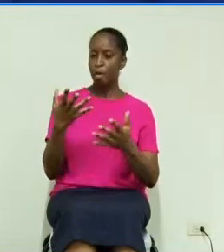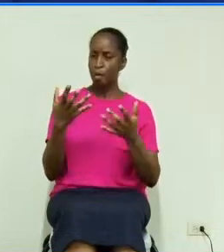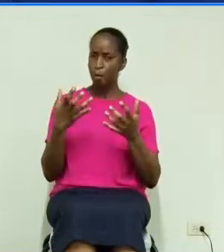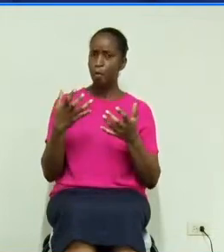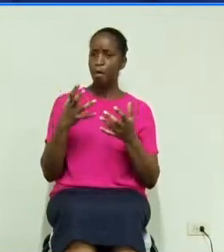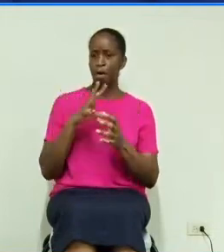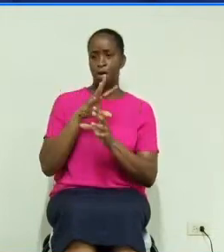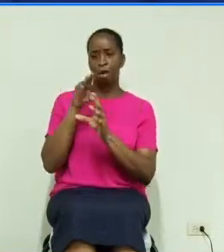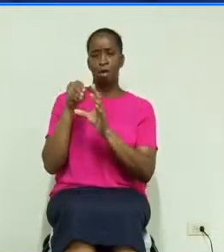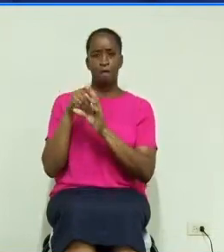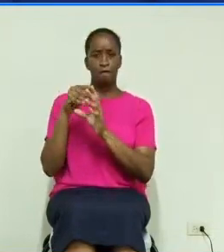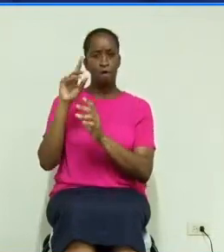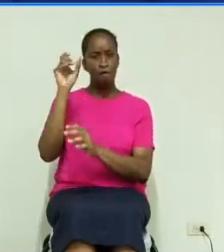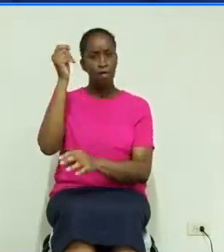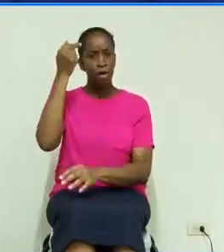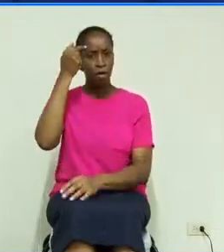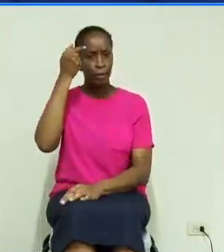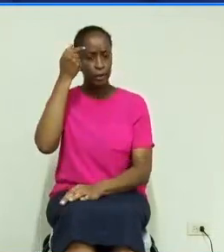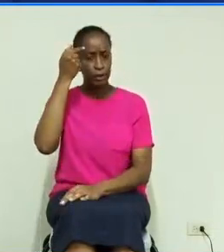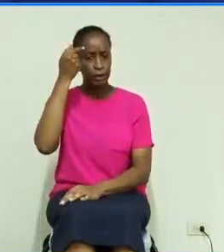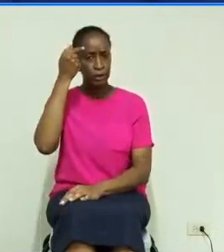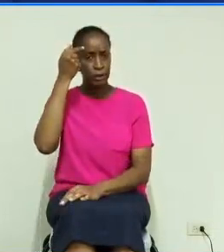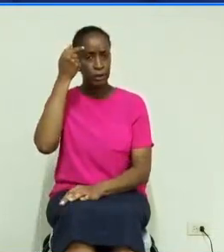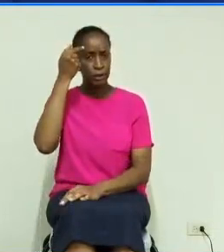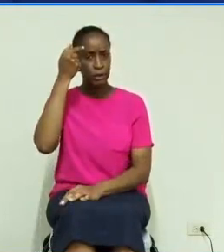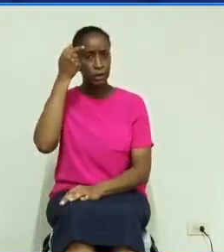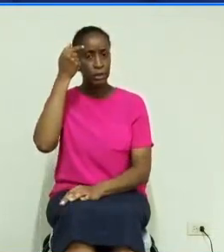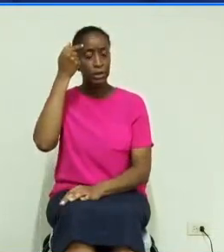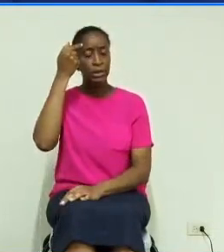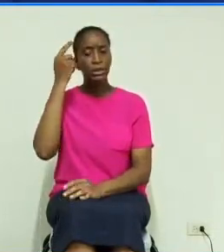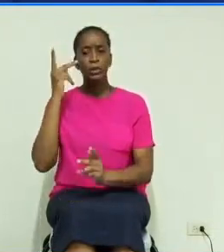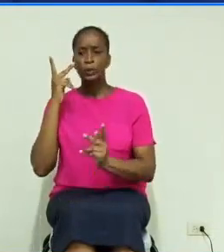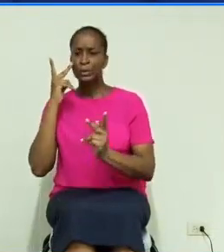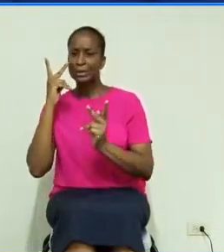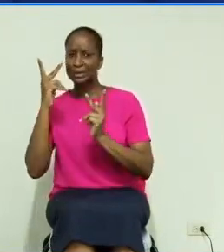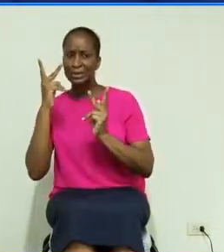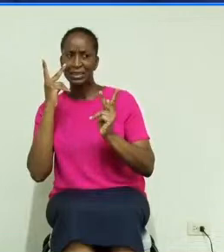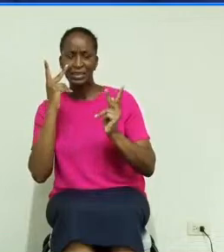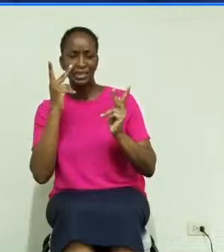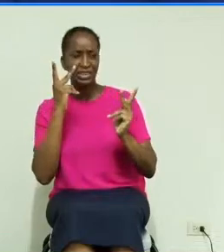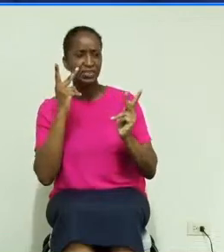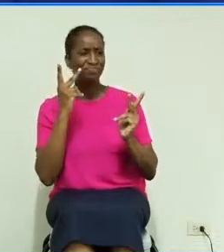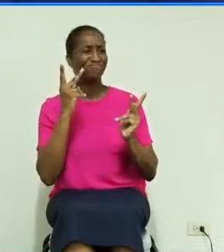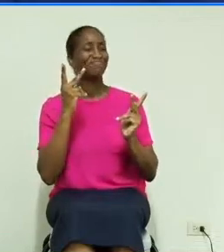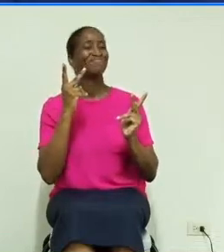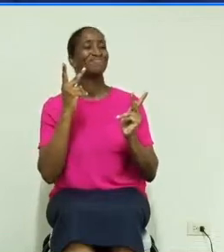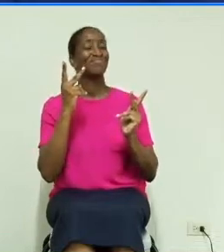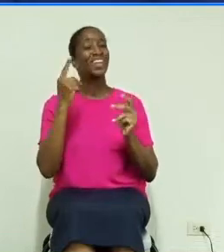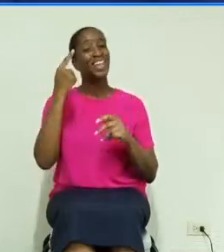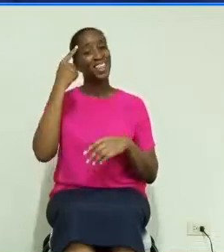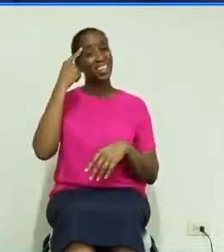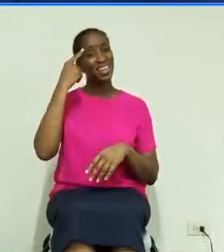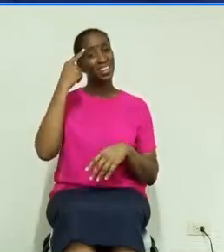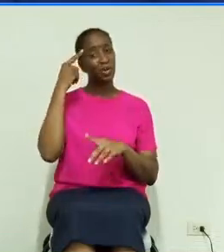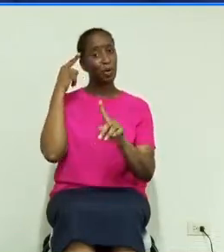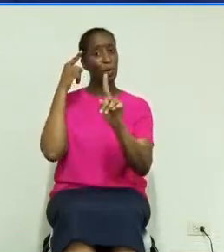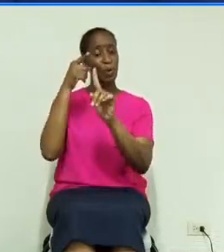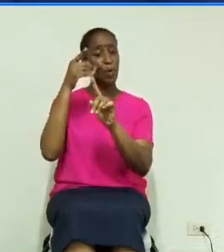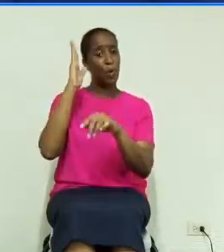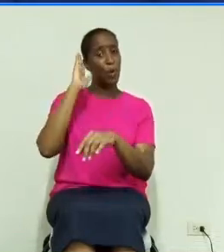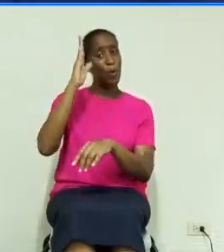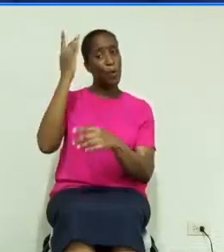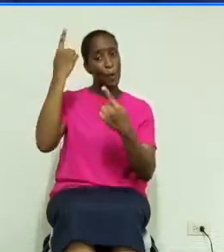just said, the reality is not very encouraging for them, right? So in what ways, again, do we make a